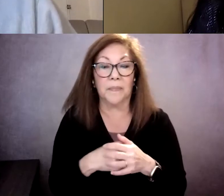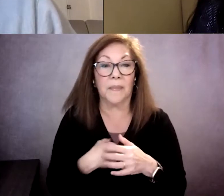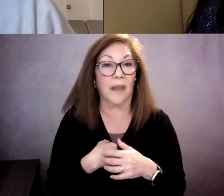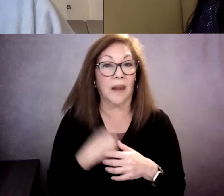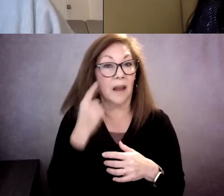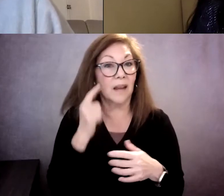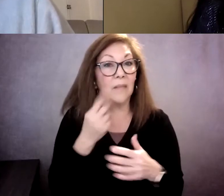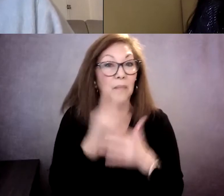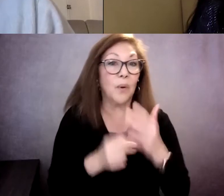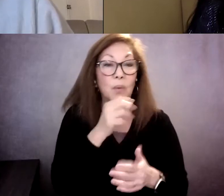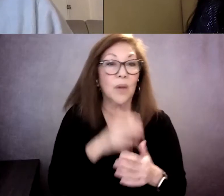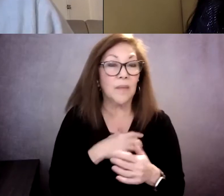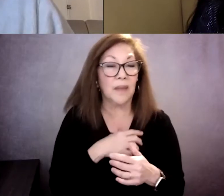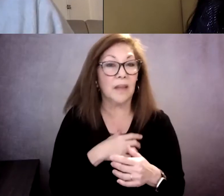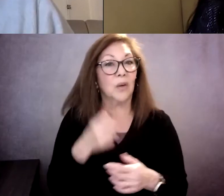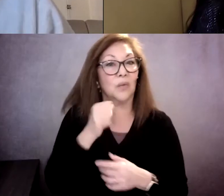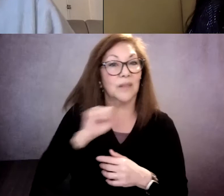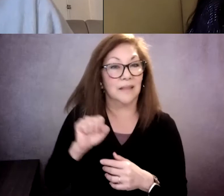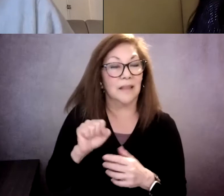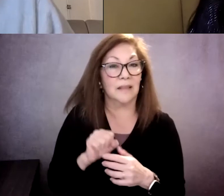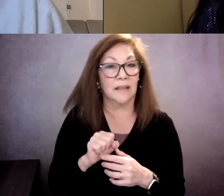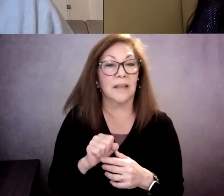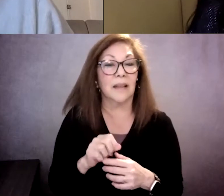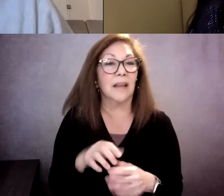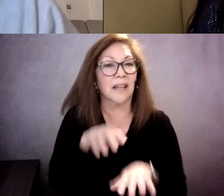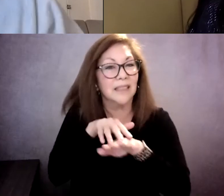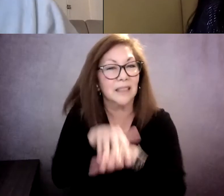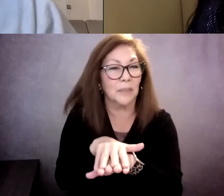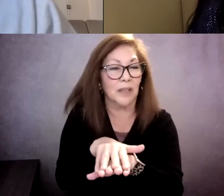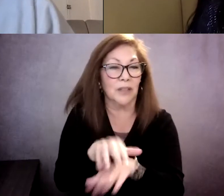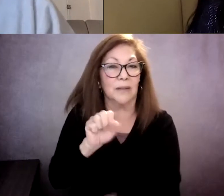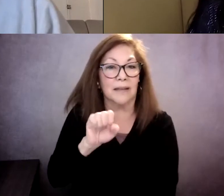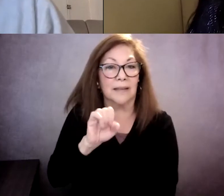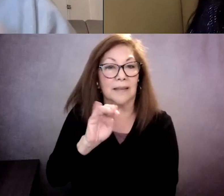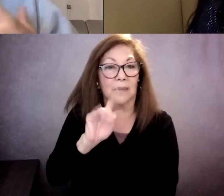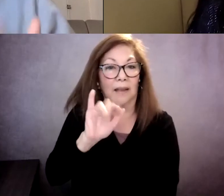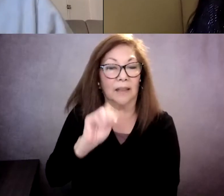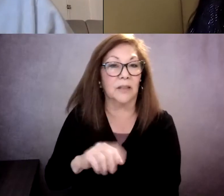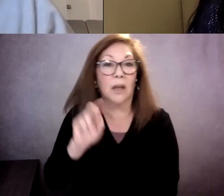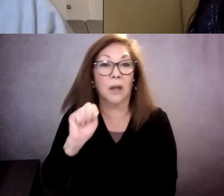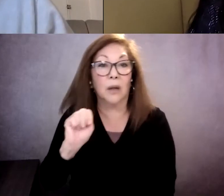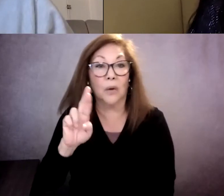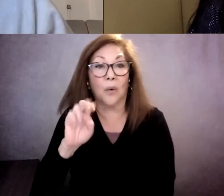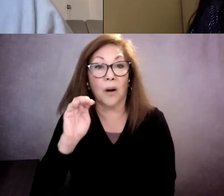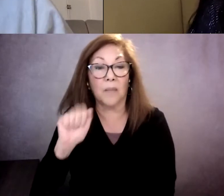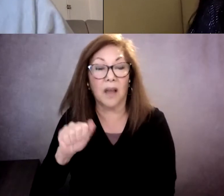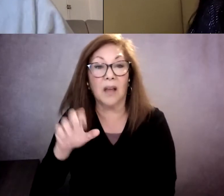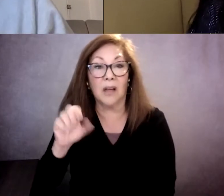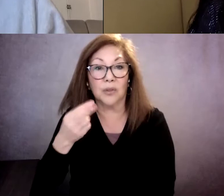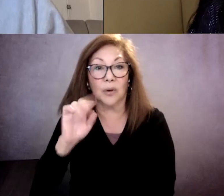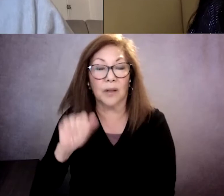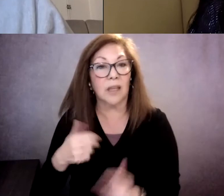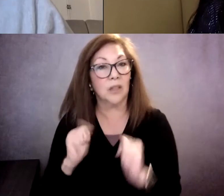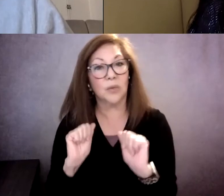both women to some degree resisted assimilation. Norma Shirley, she tried to open